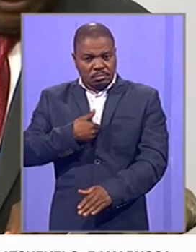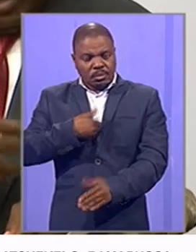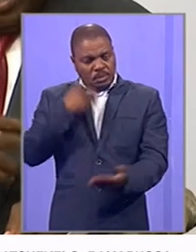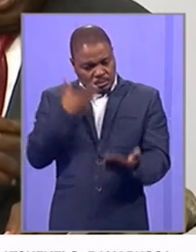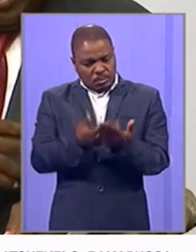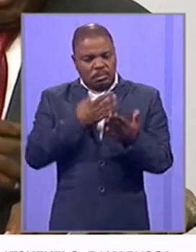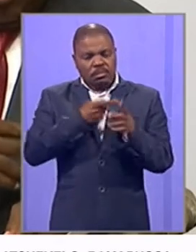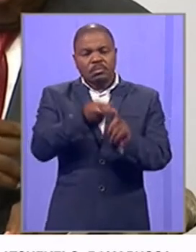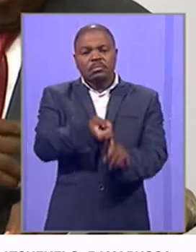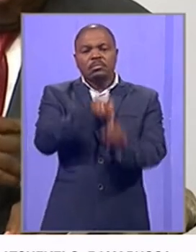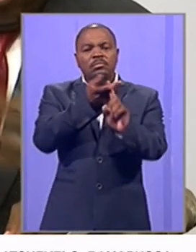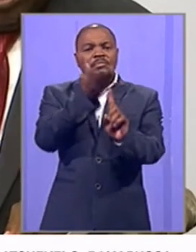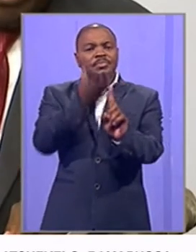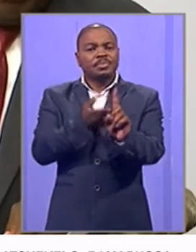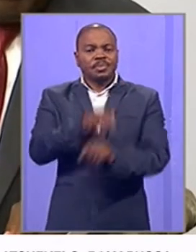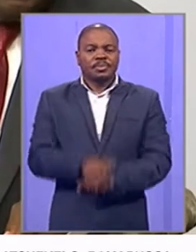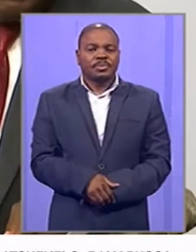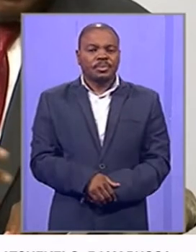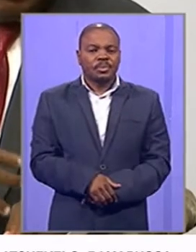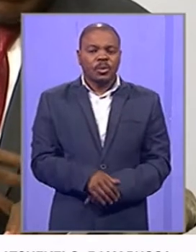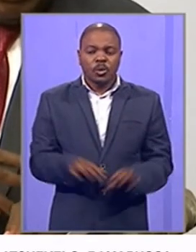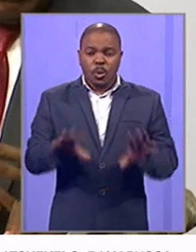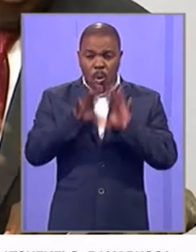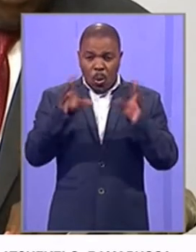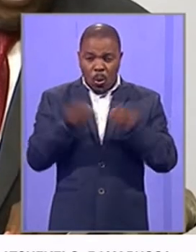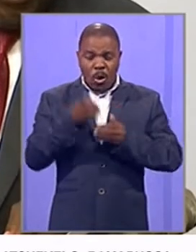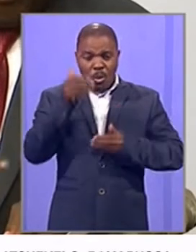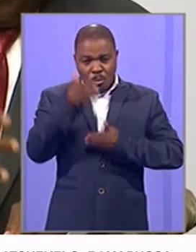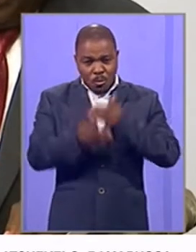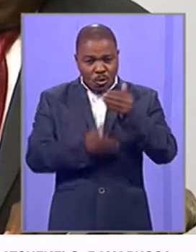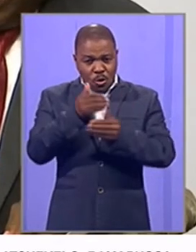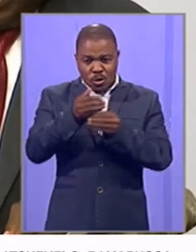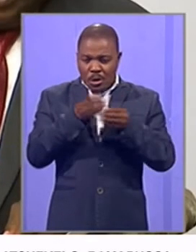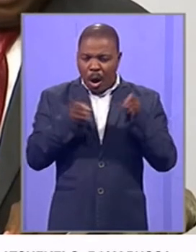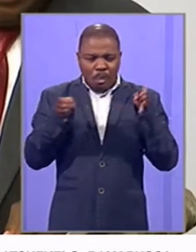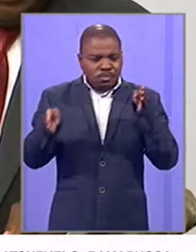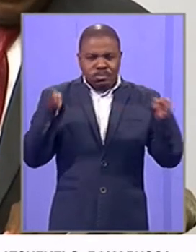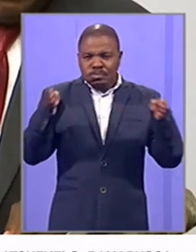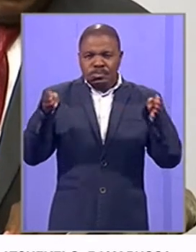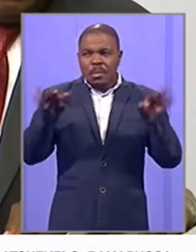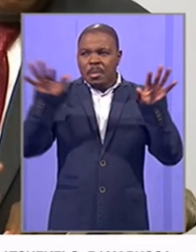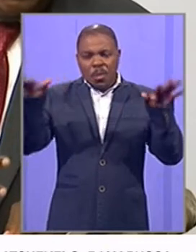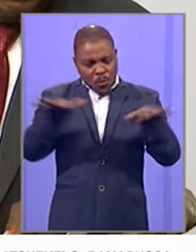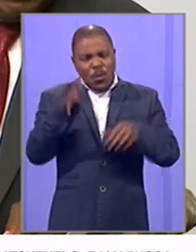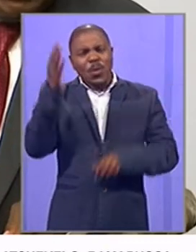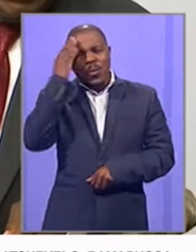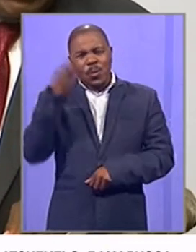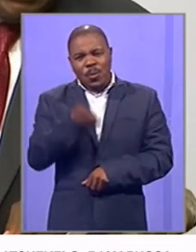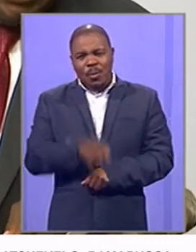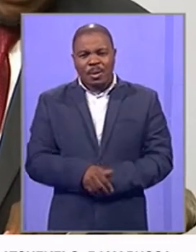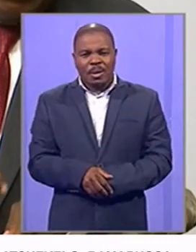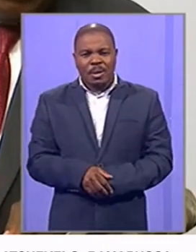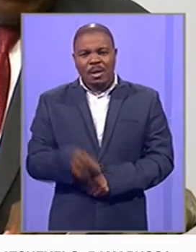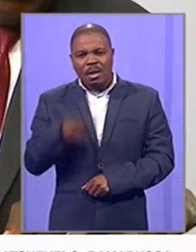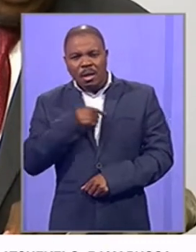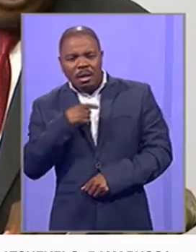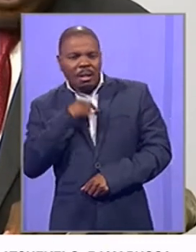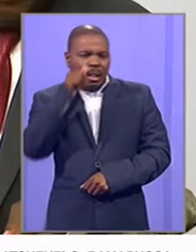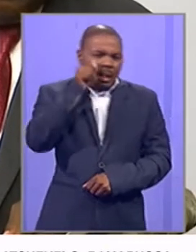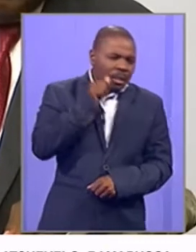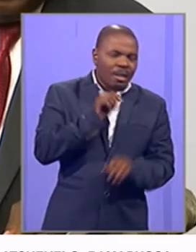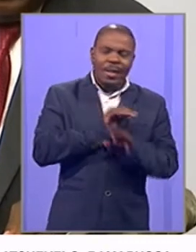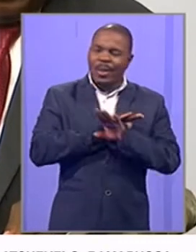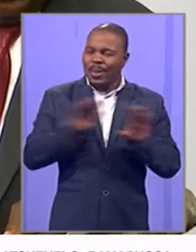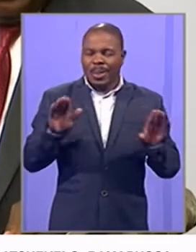her. And all these processes were open, were public, and there was nothing underhand or